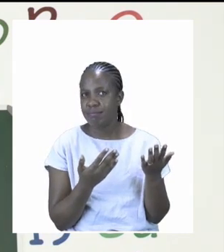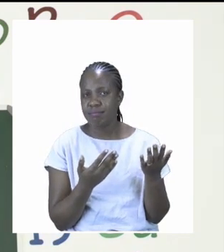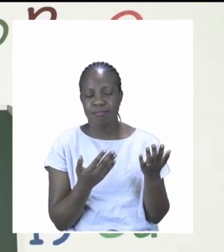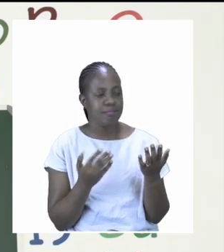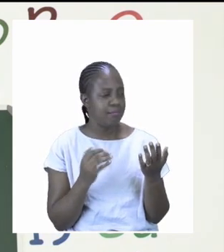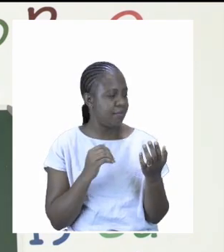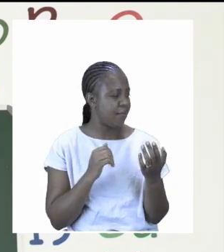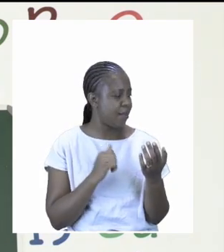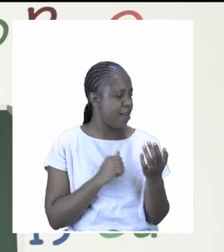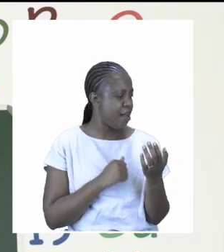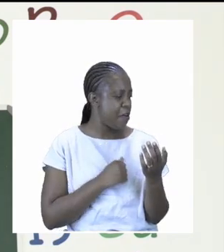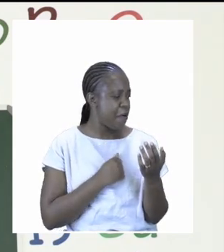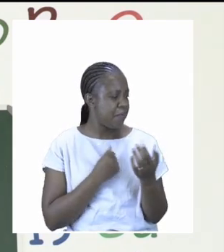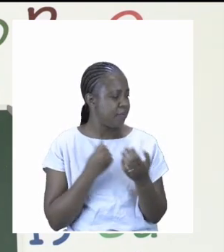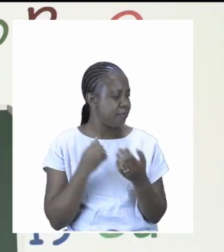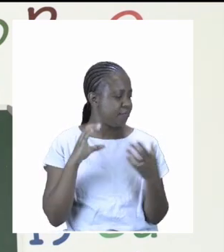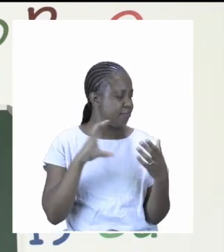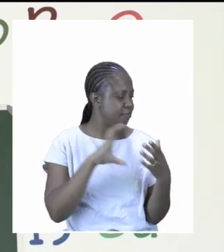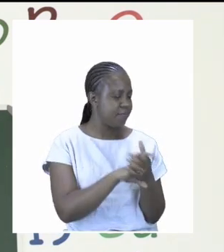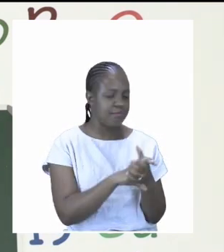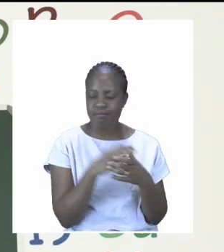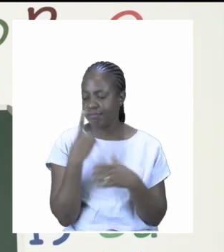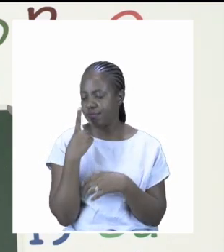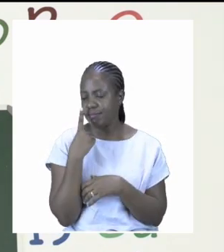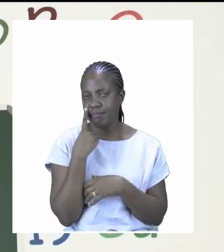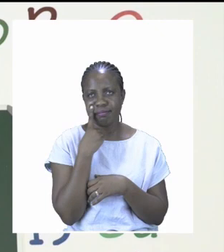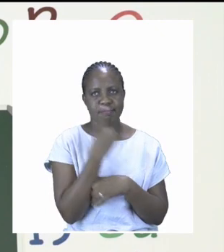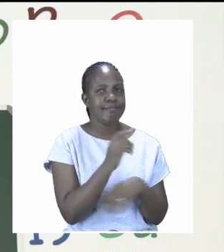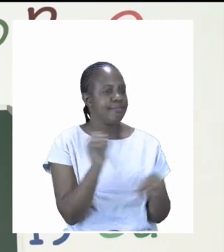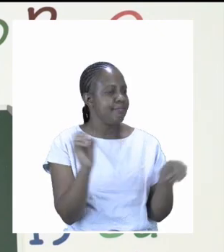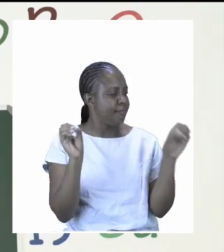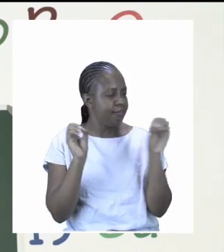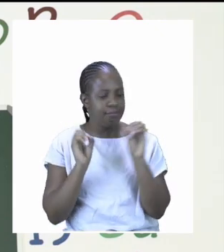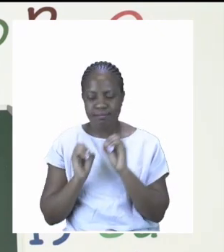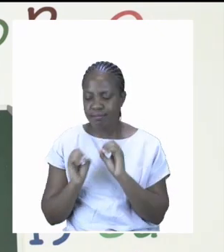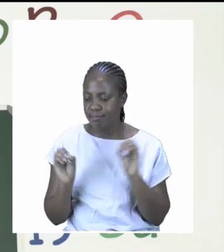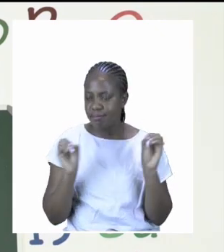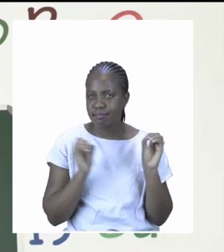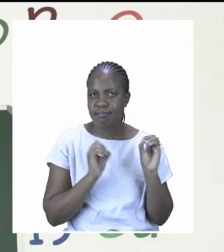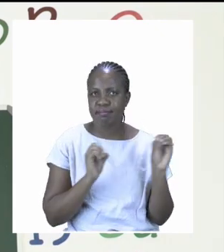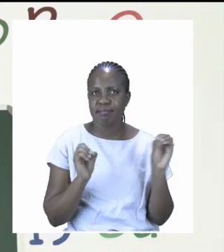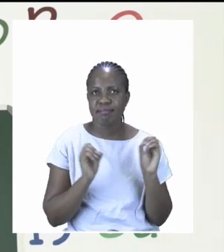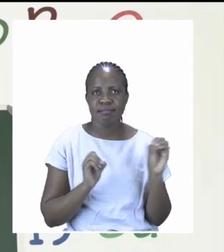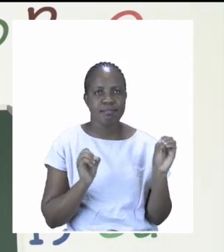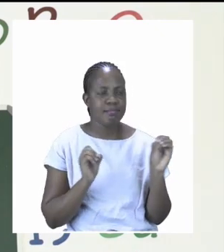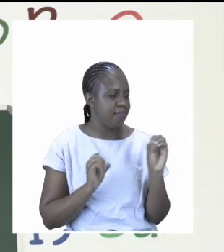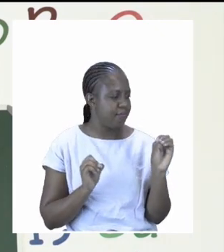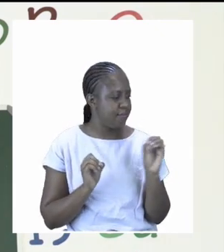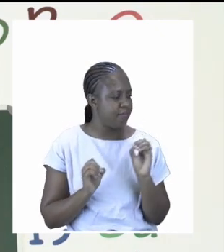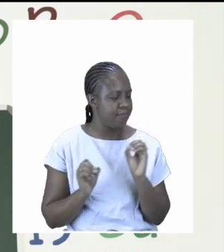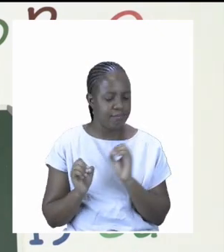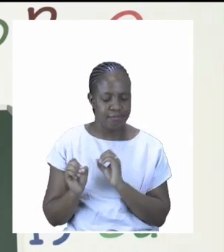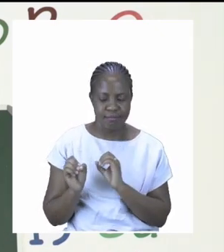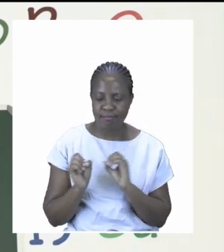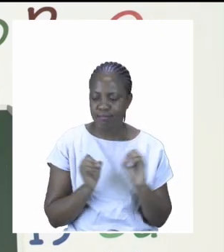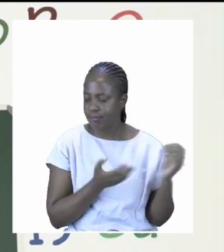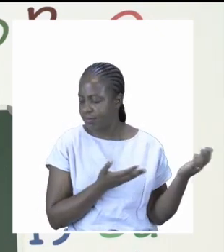friend today. Zashi, are you around? Have you been doing lessons with us?